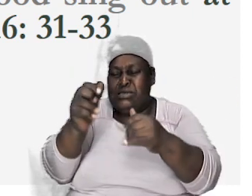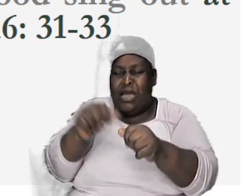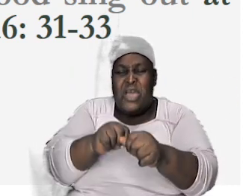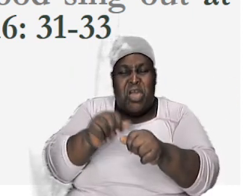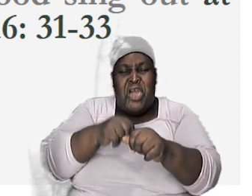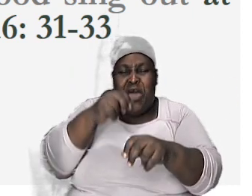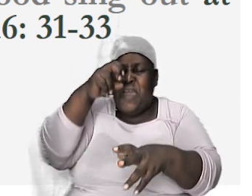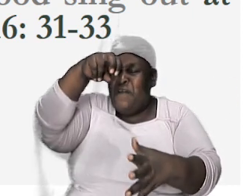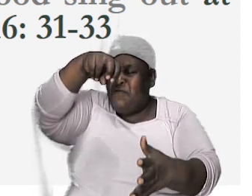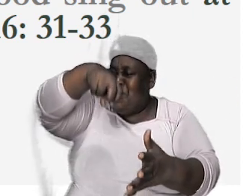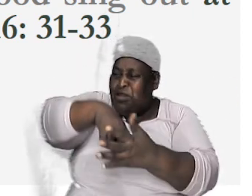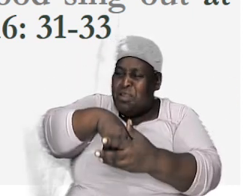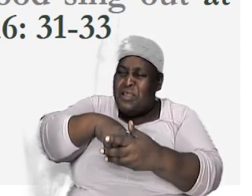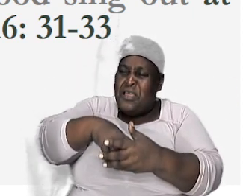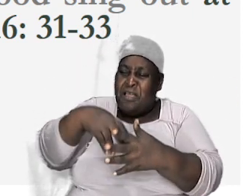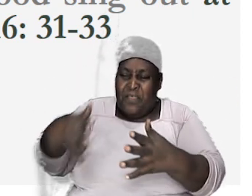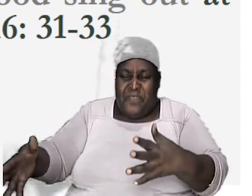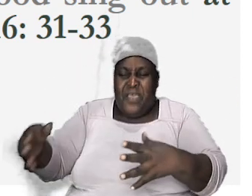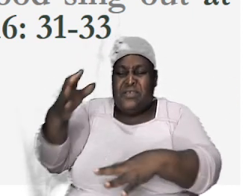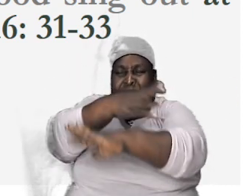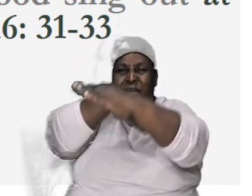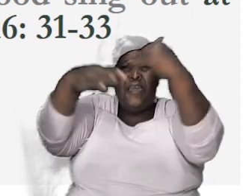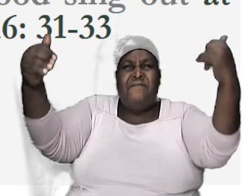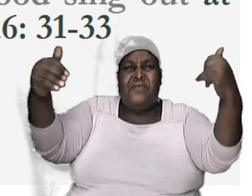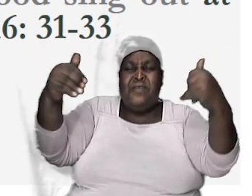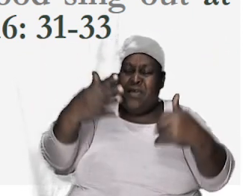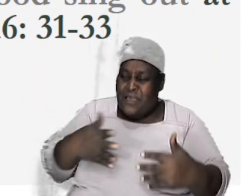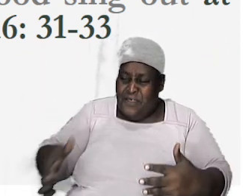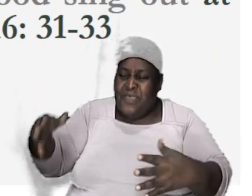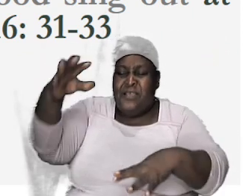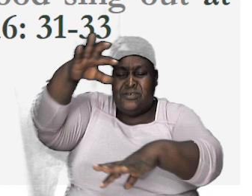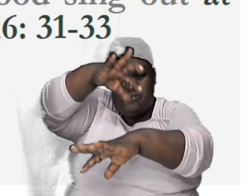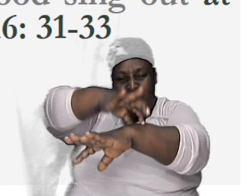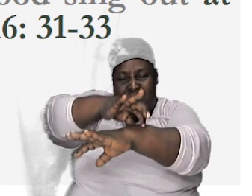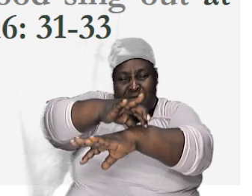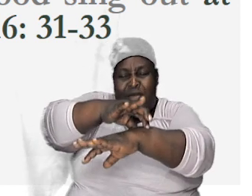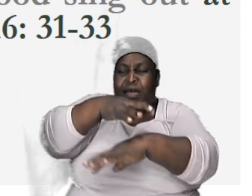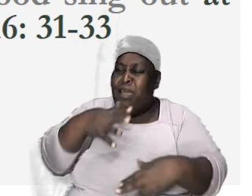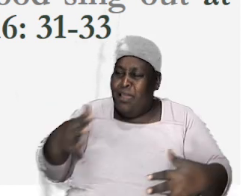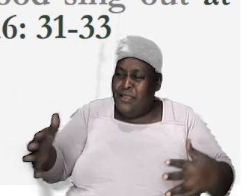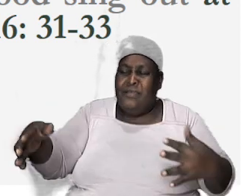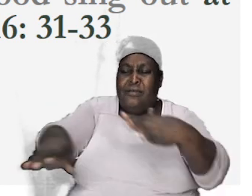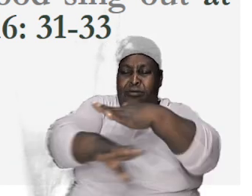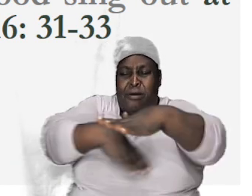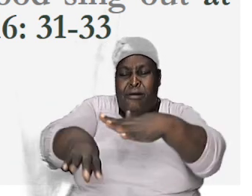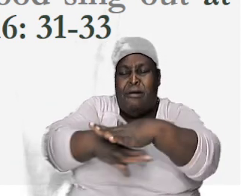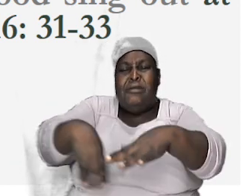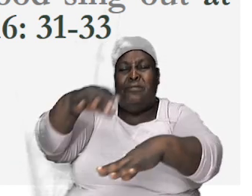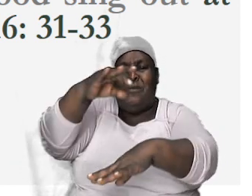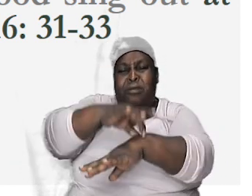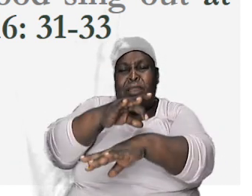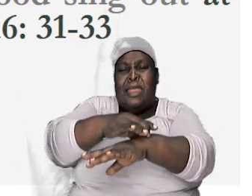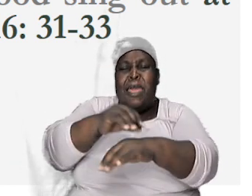bow of things in heaven and things in earth and things under the earth, and every tongue,